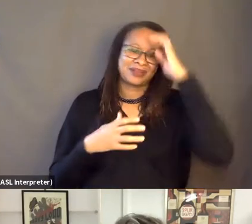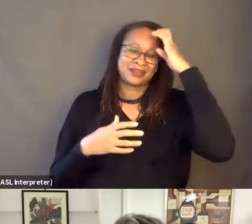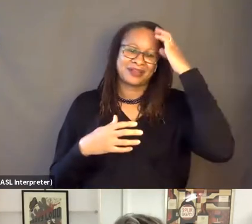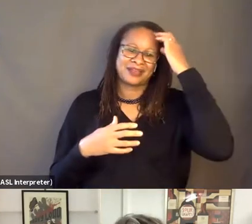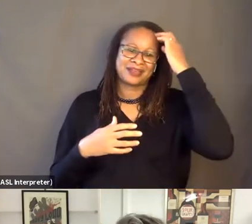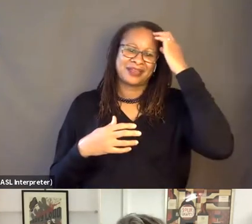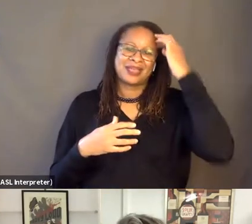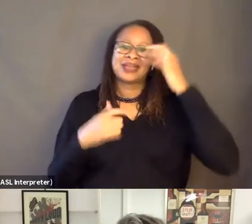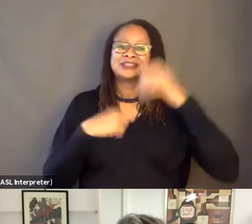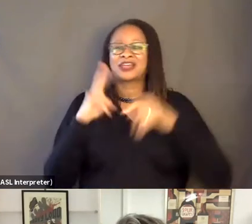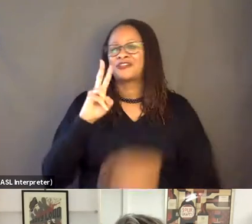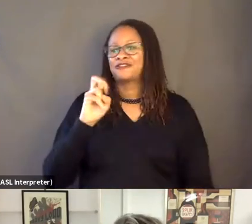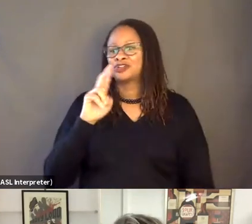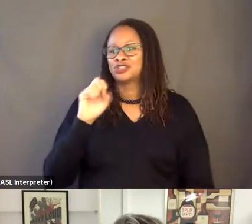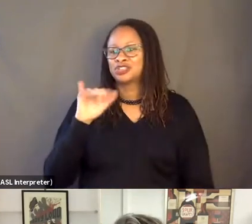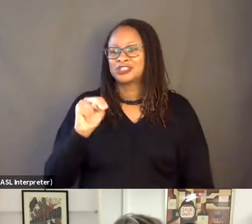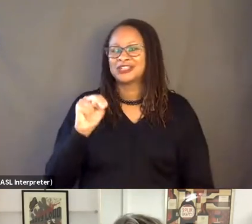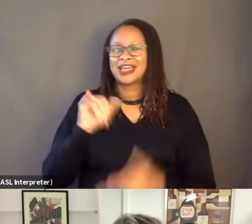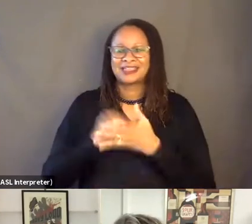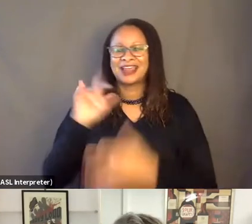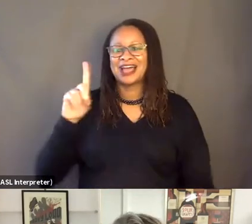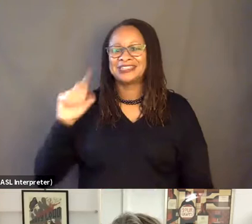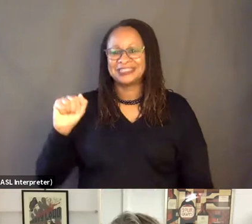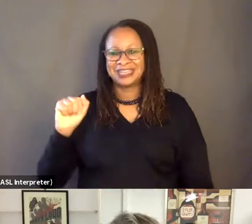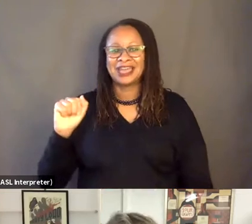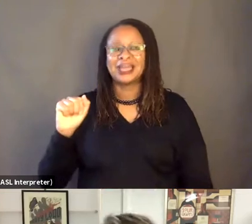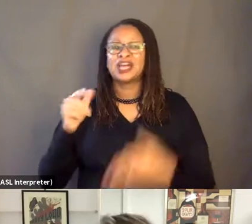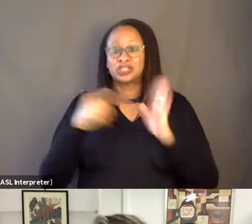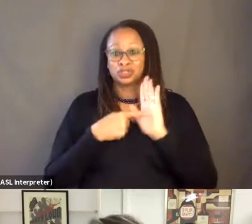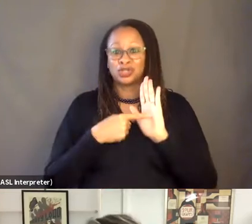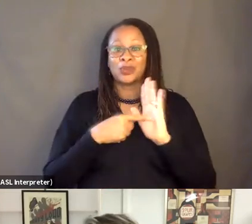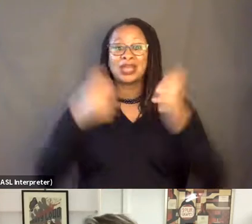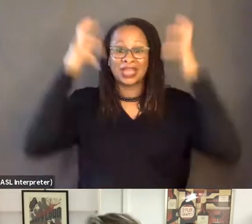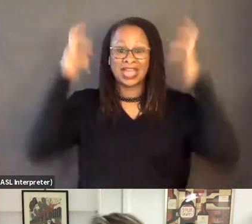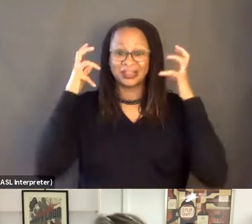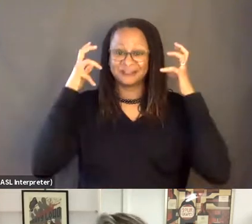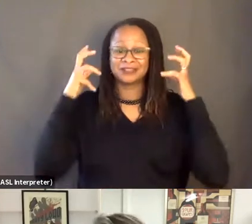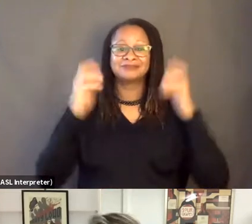version that IDA are showing is the binaural one. So if you listen on headphones, there's a kind of